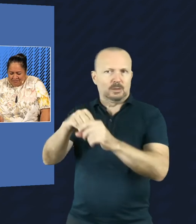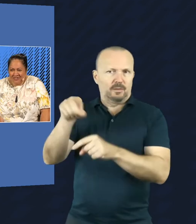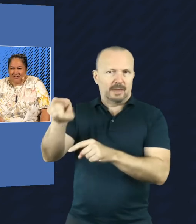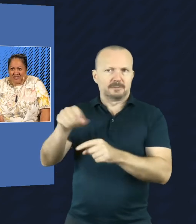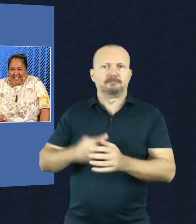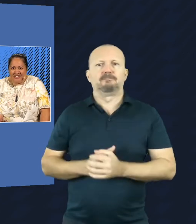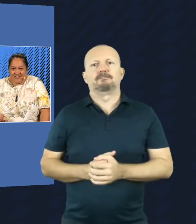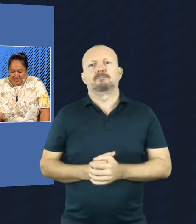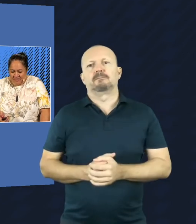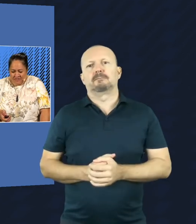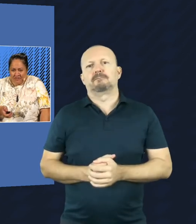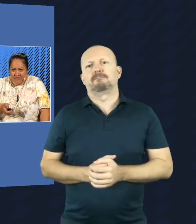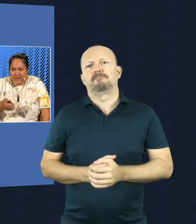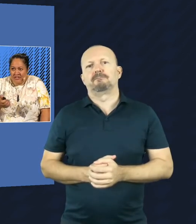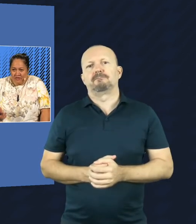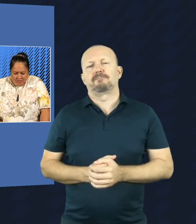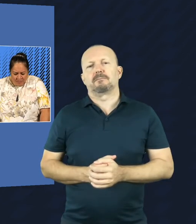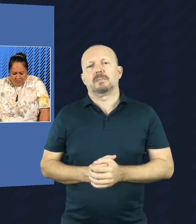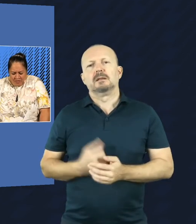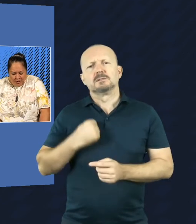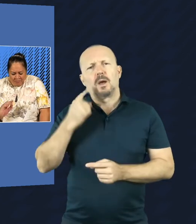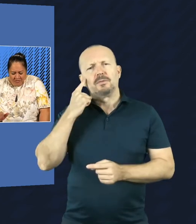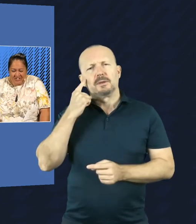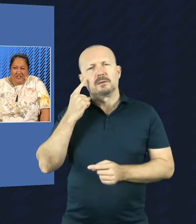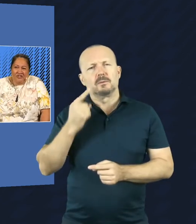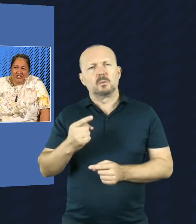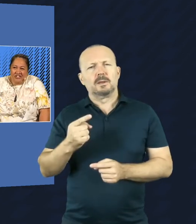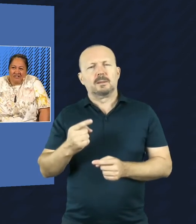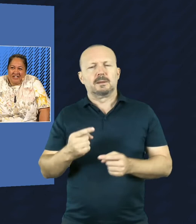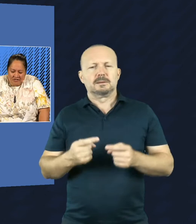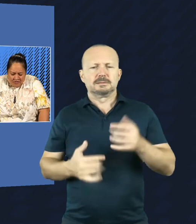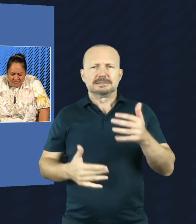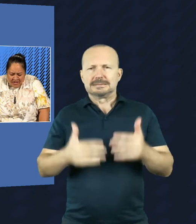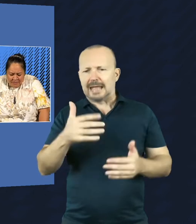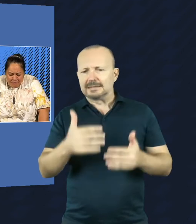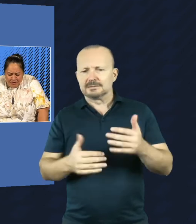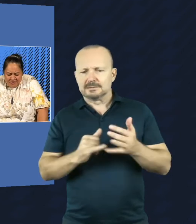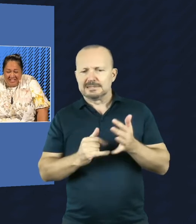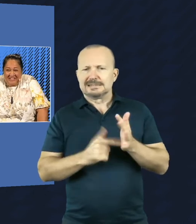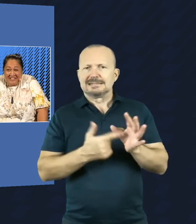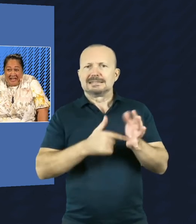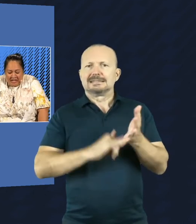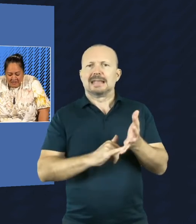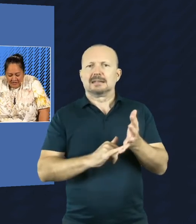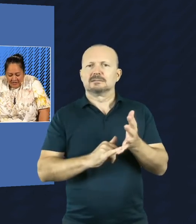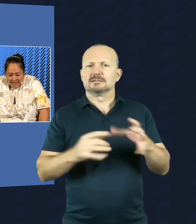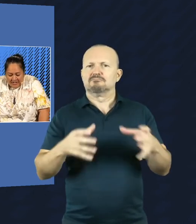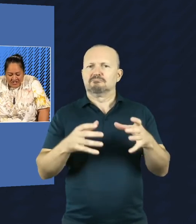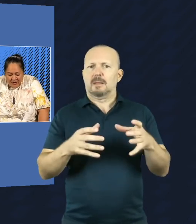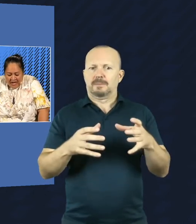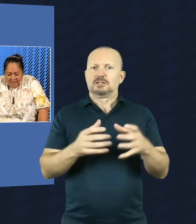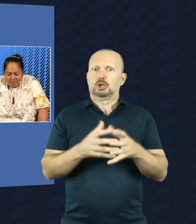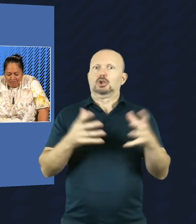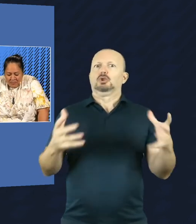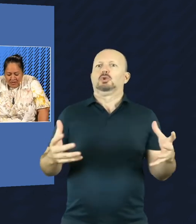like stats, you know, is a huge generator of New Zealand's data. And